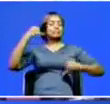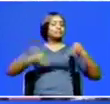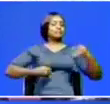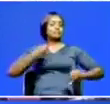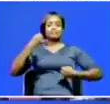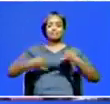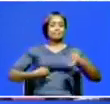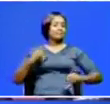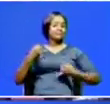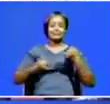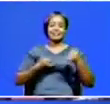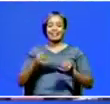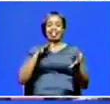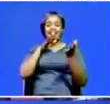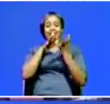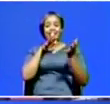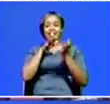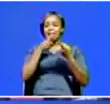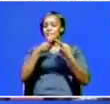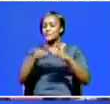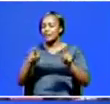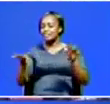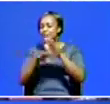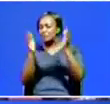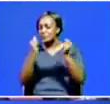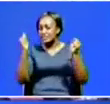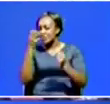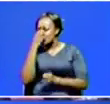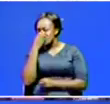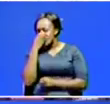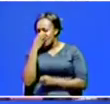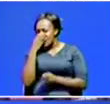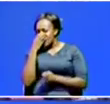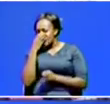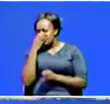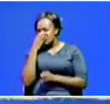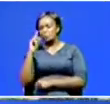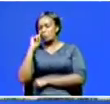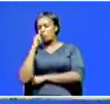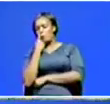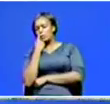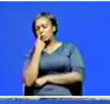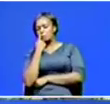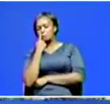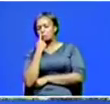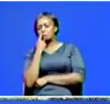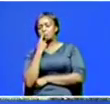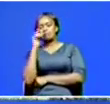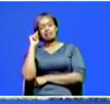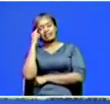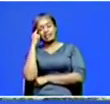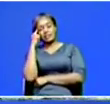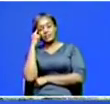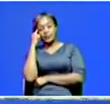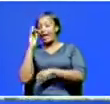was being said, his deputy was captured, asking Oparanya to wind up his talk. Earlier on,